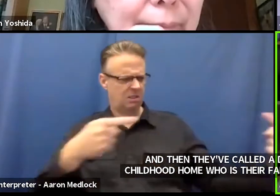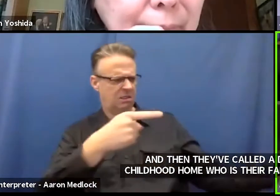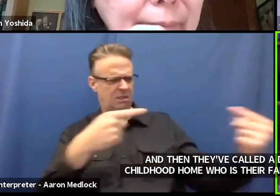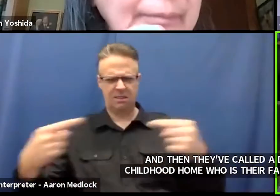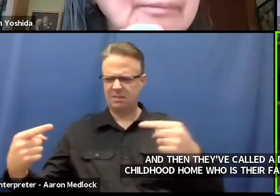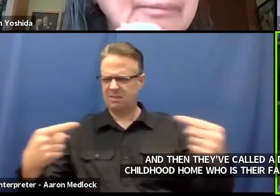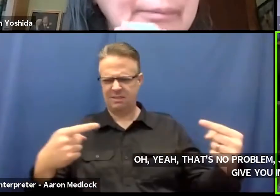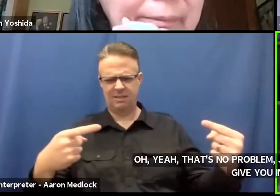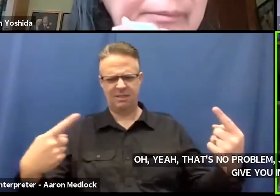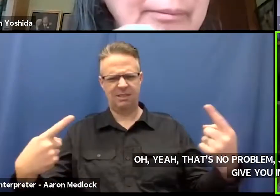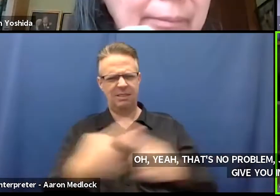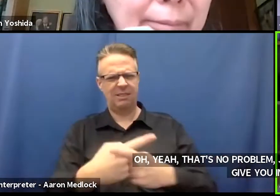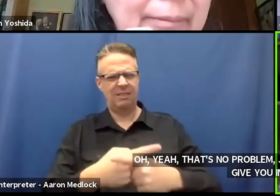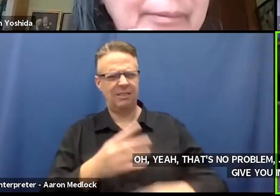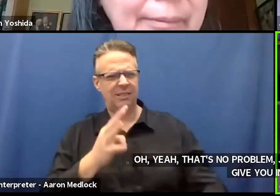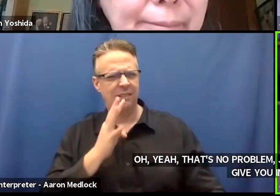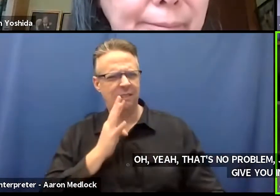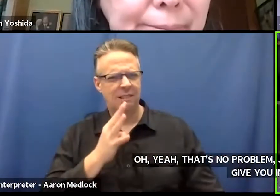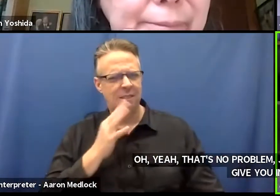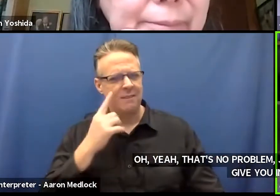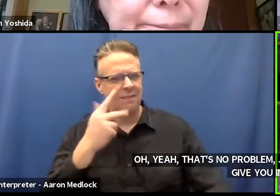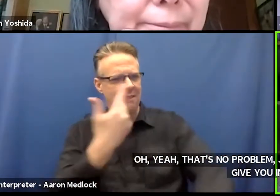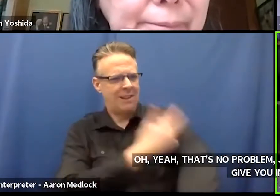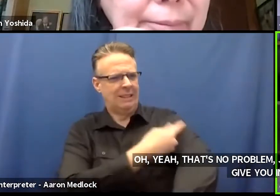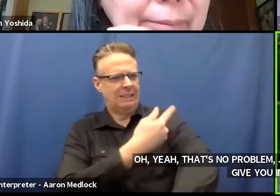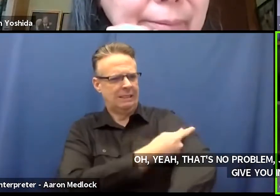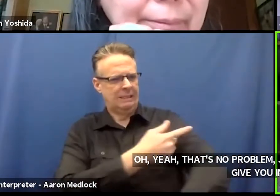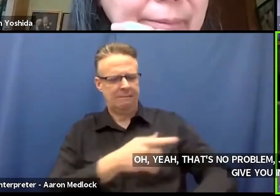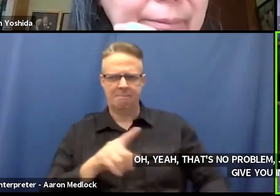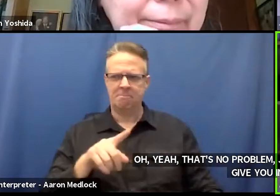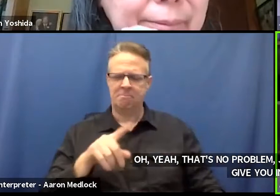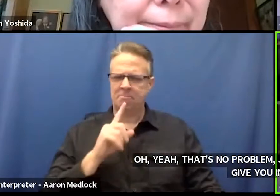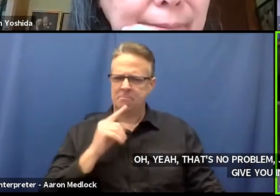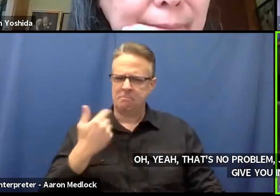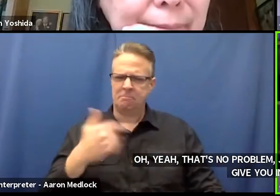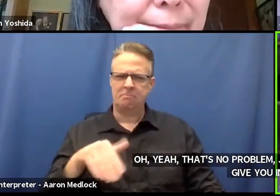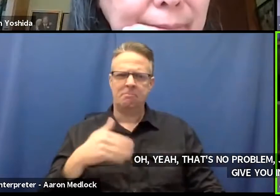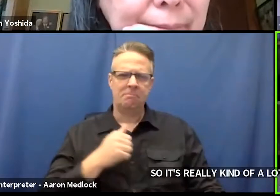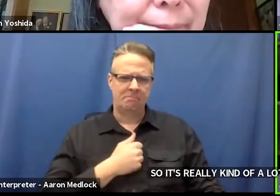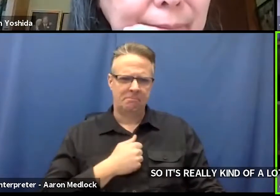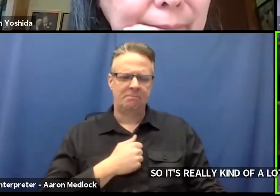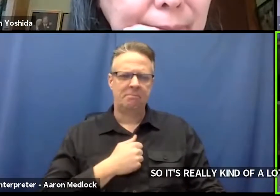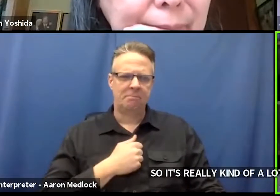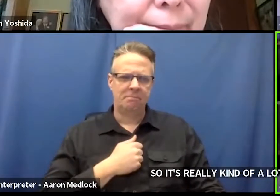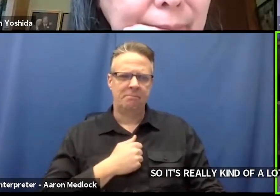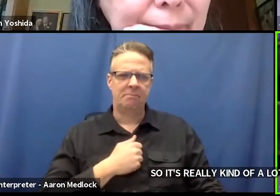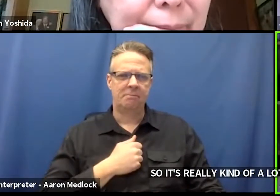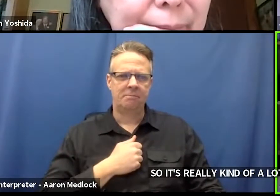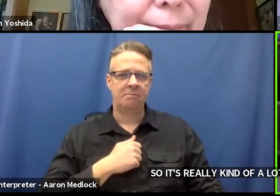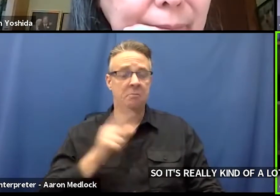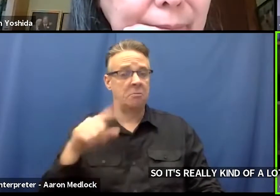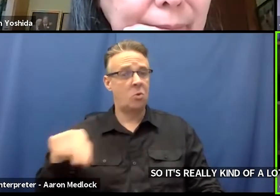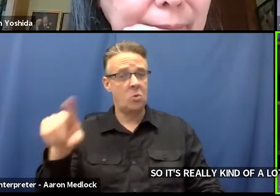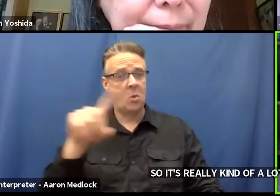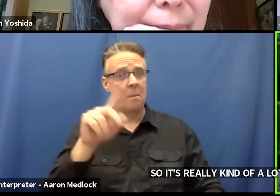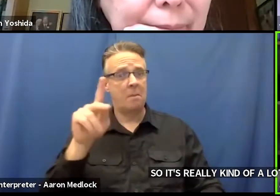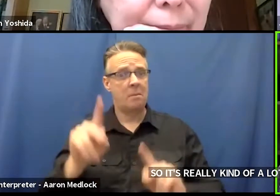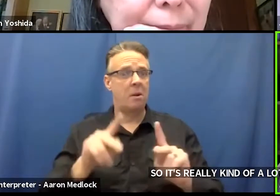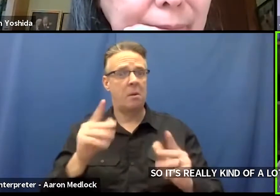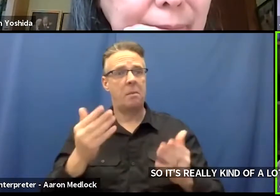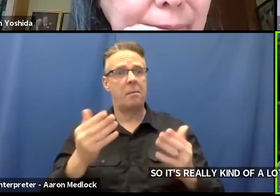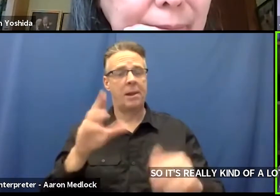lottery with the vaccines. And people who, have had,